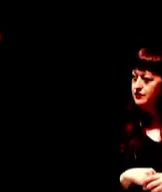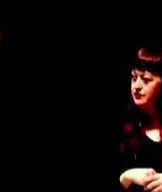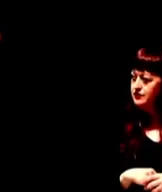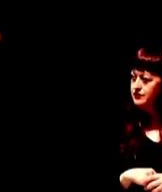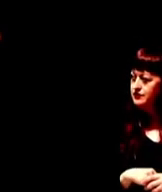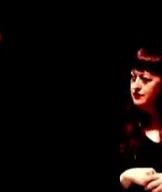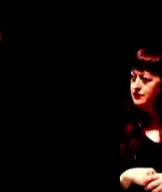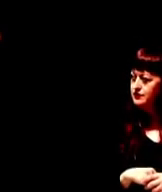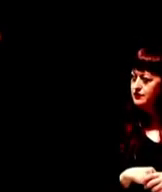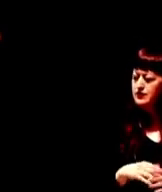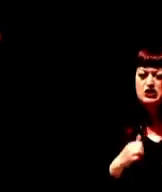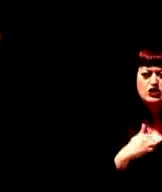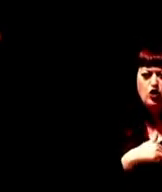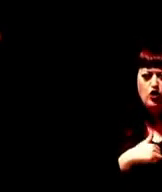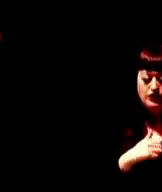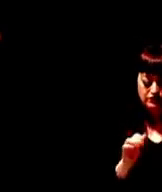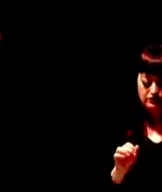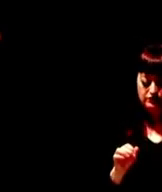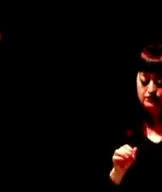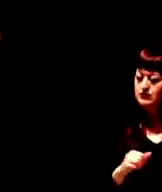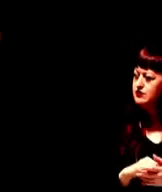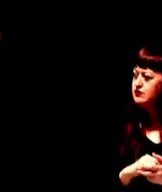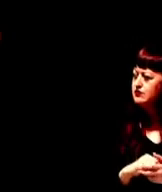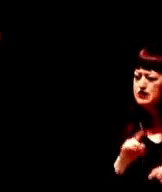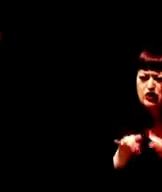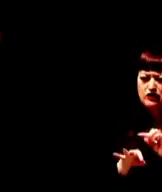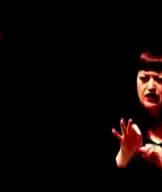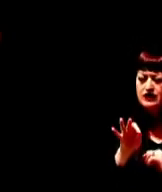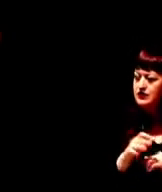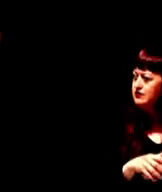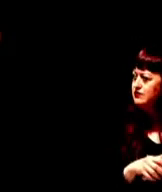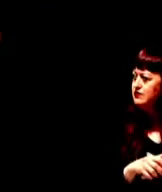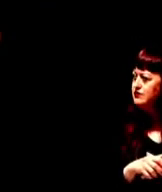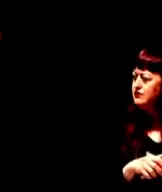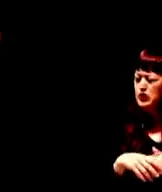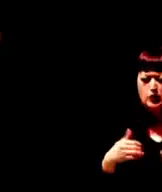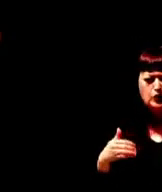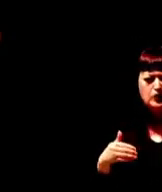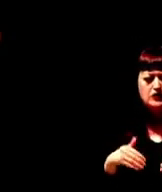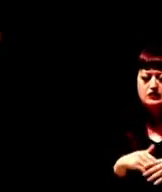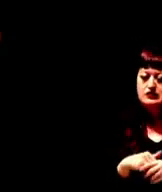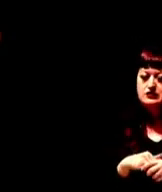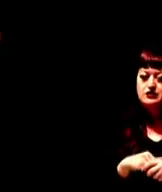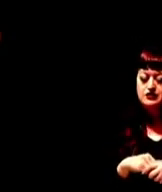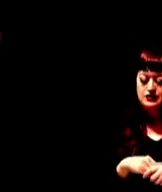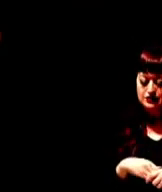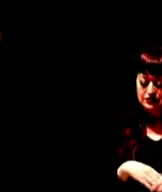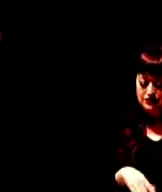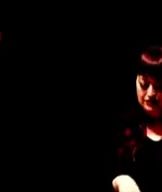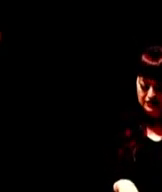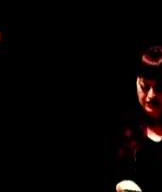should have printed this bigger, sorry. There we go. He'll be attending, oh my goodness.